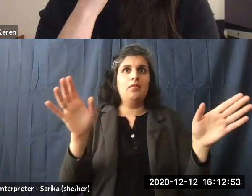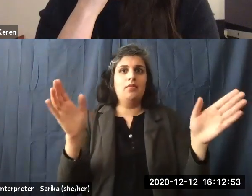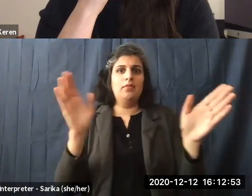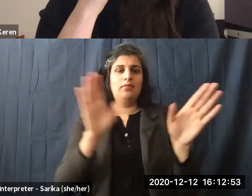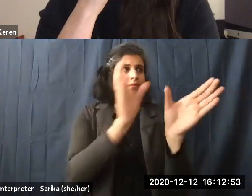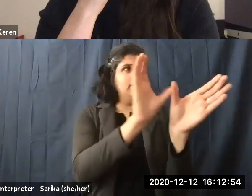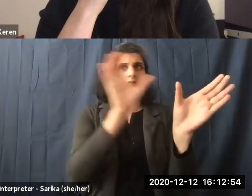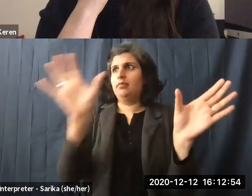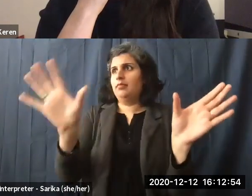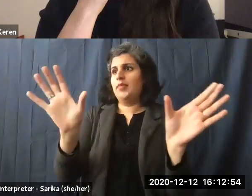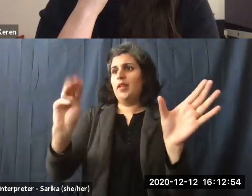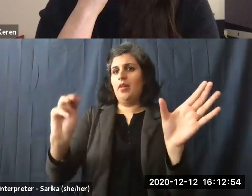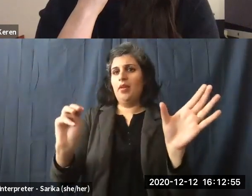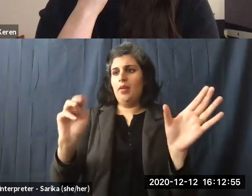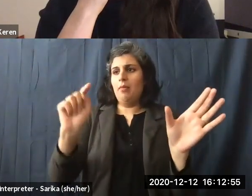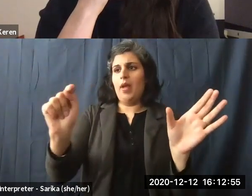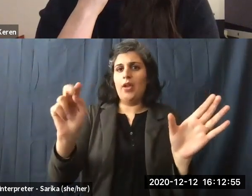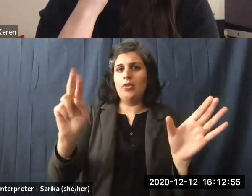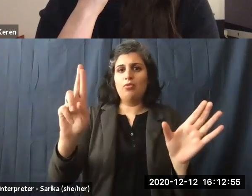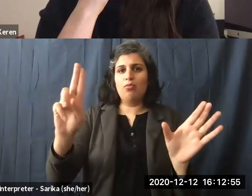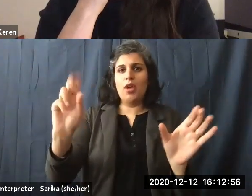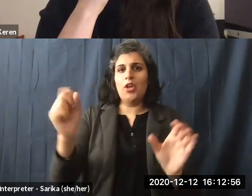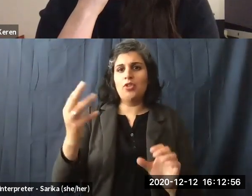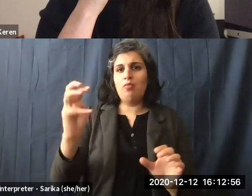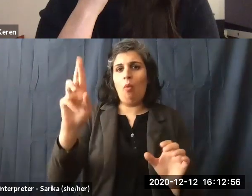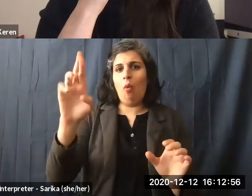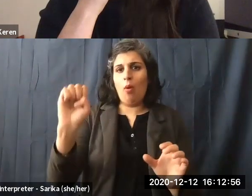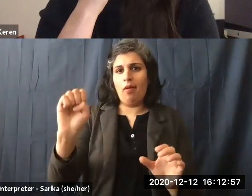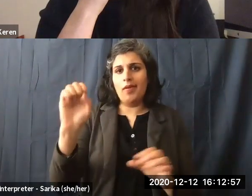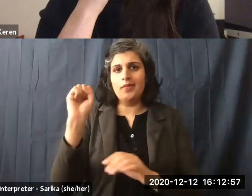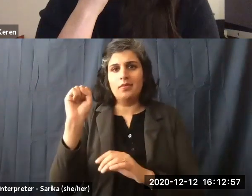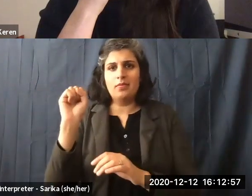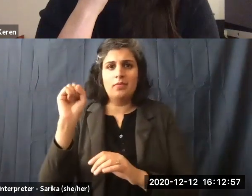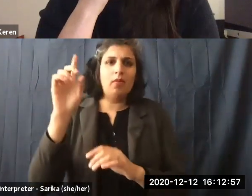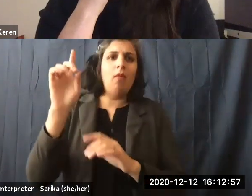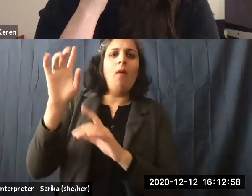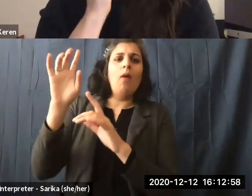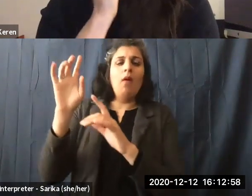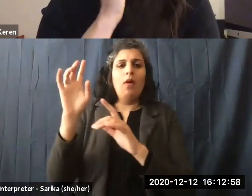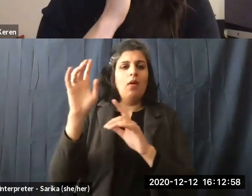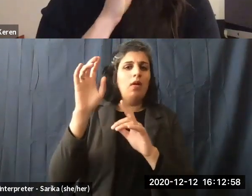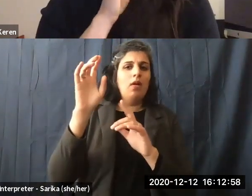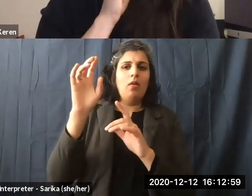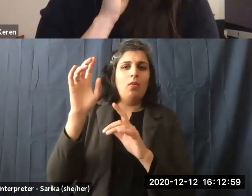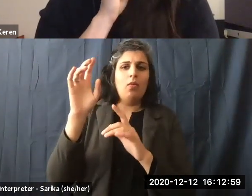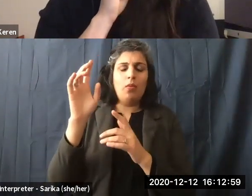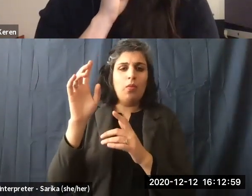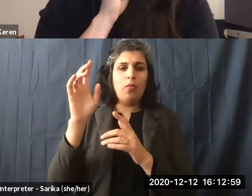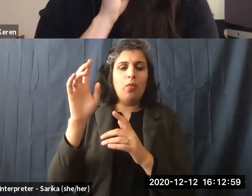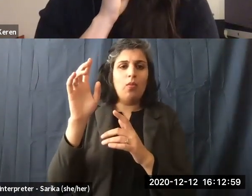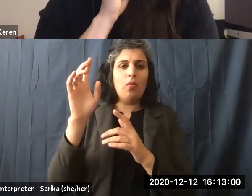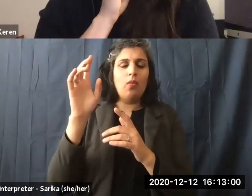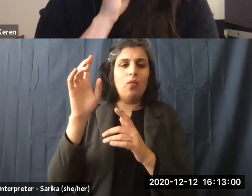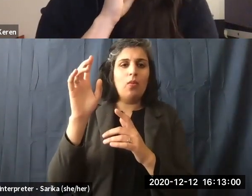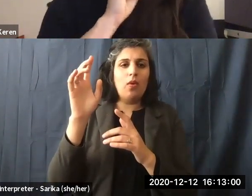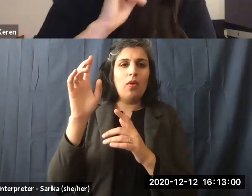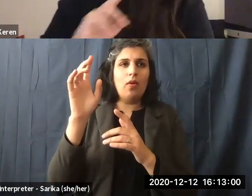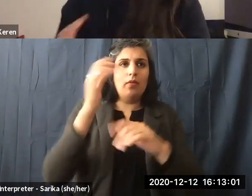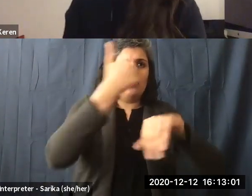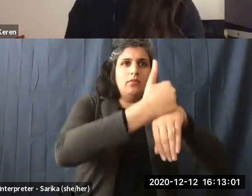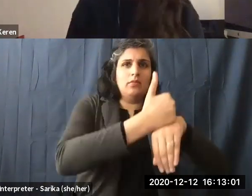this kind of visual parallel between what the monuments featured in the film